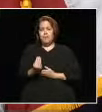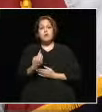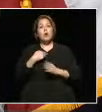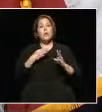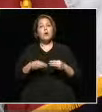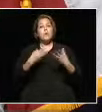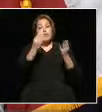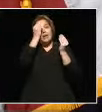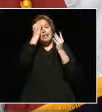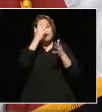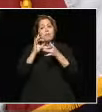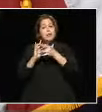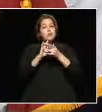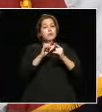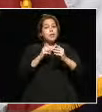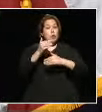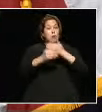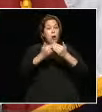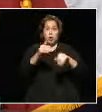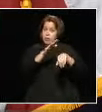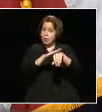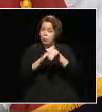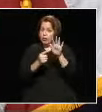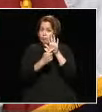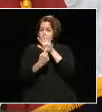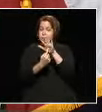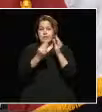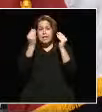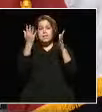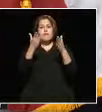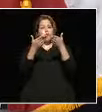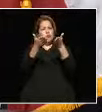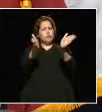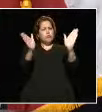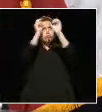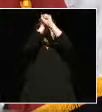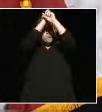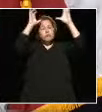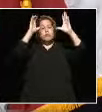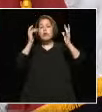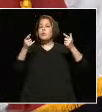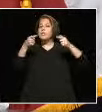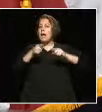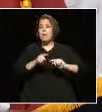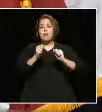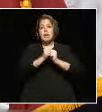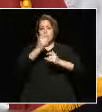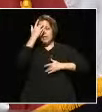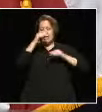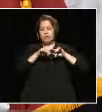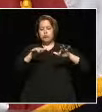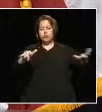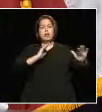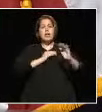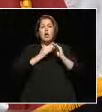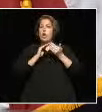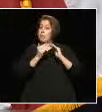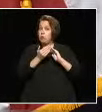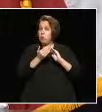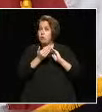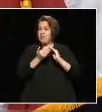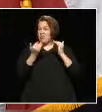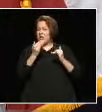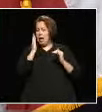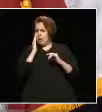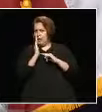provide an update on our progress and warning indicators to give you kind of a global picture of what's going on with the pandemic in our community. And so let me go